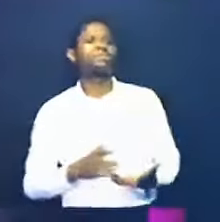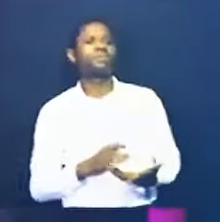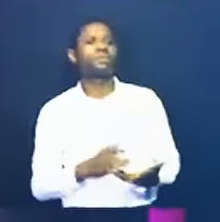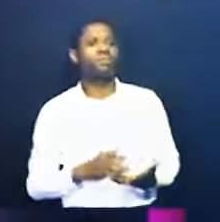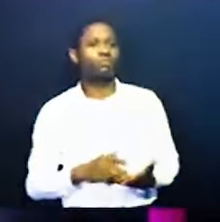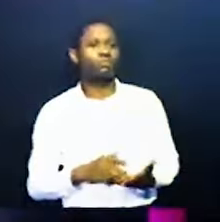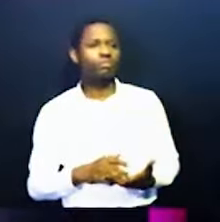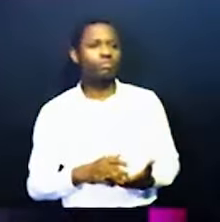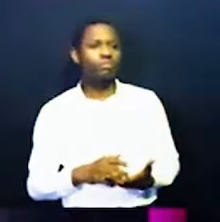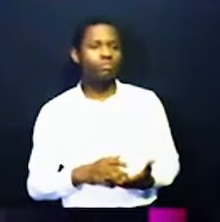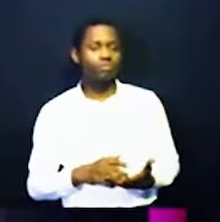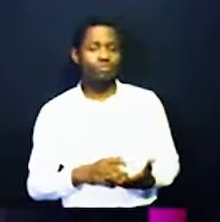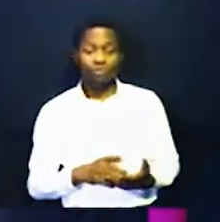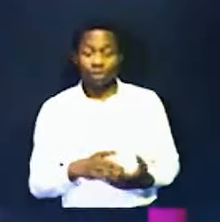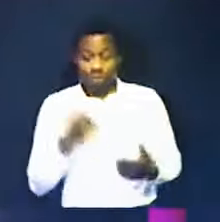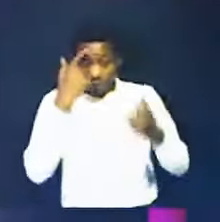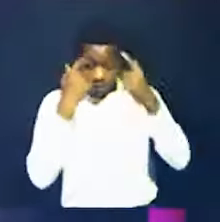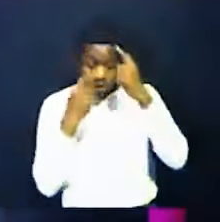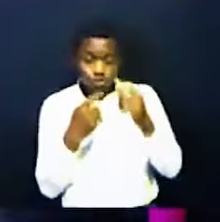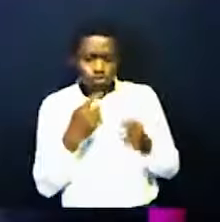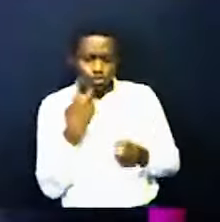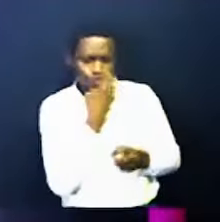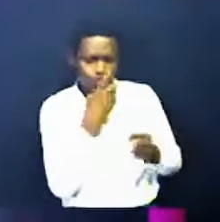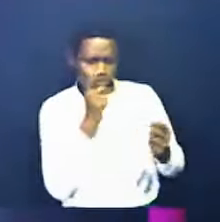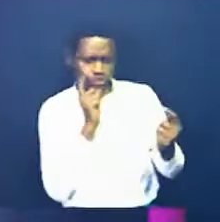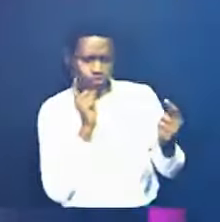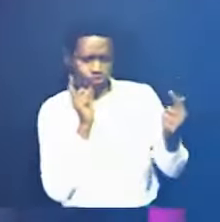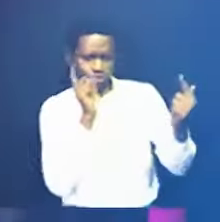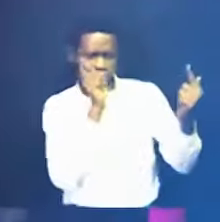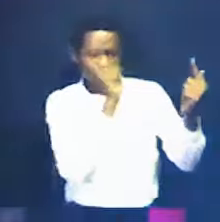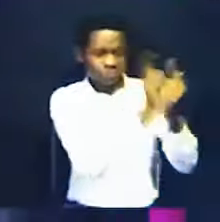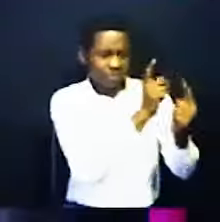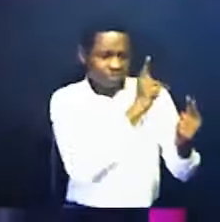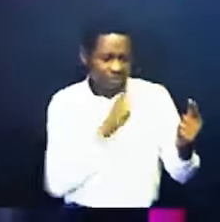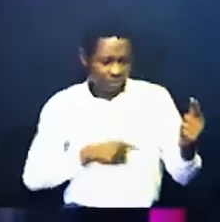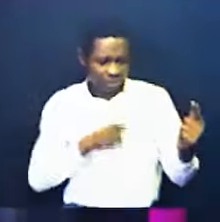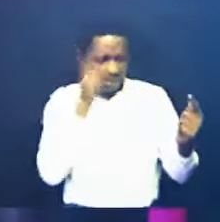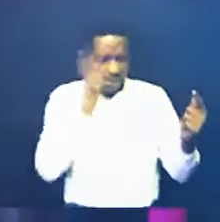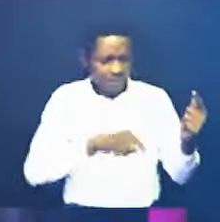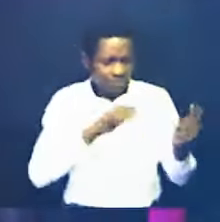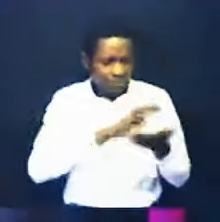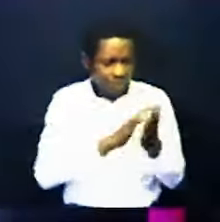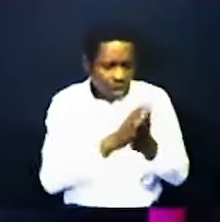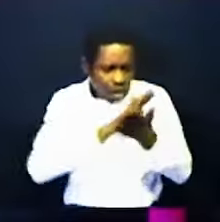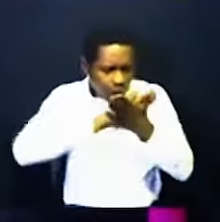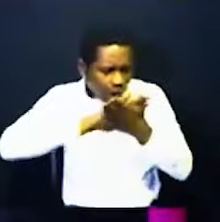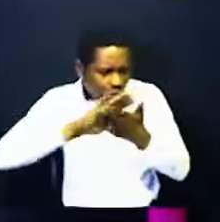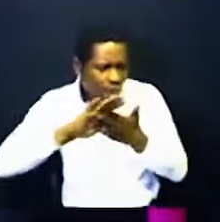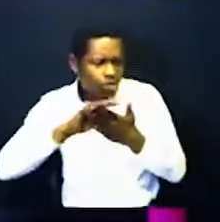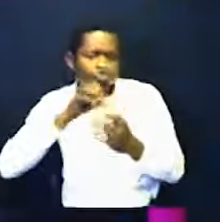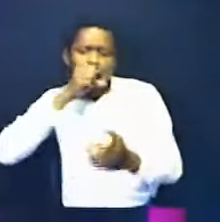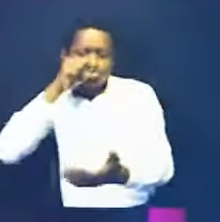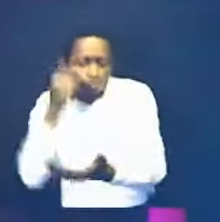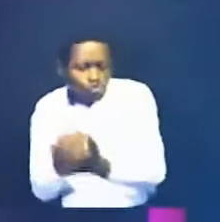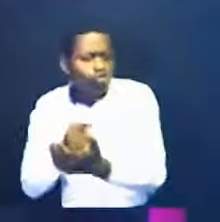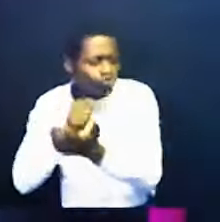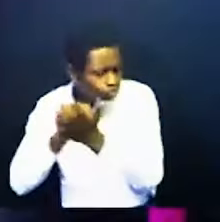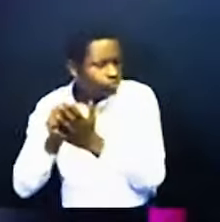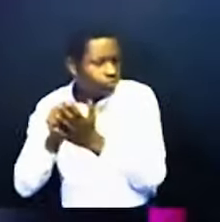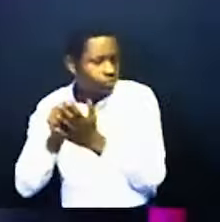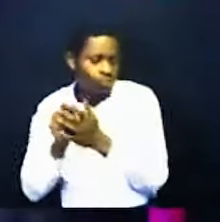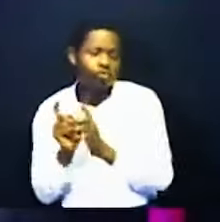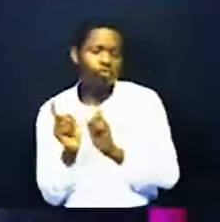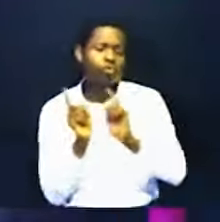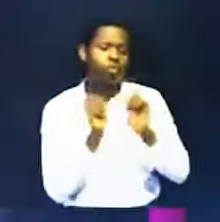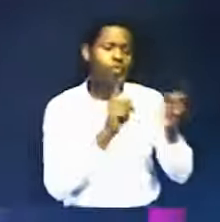gotten it well and clearly. So he went to the king.